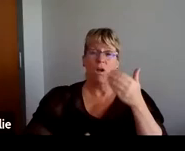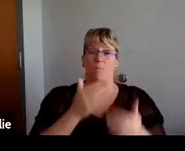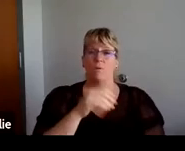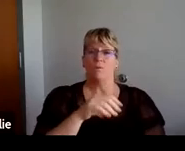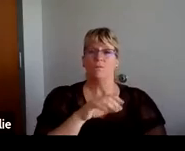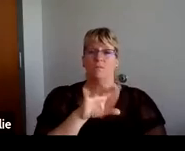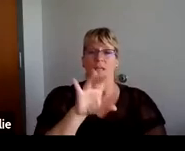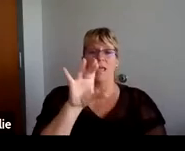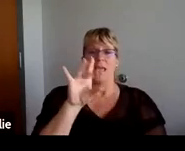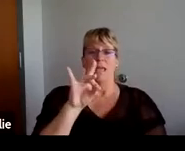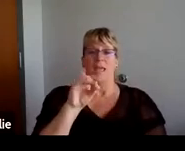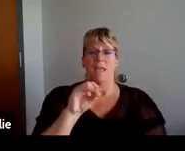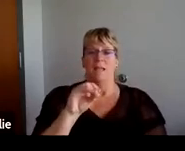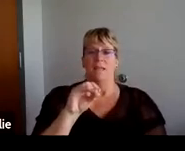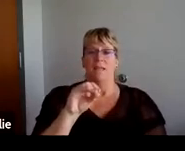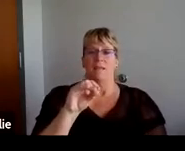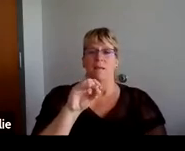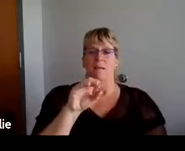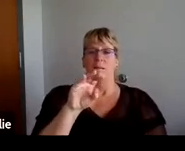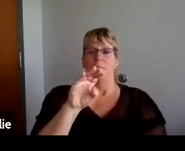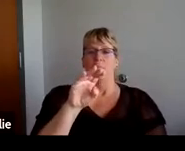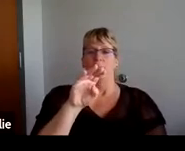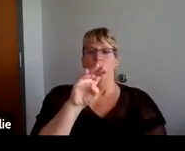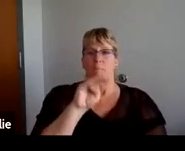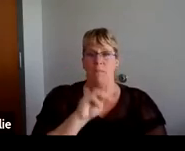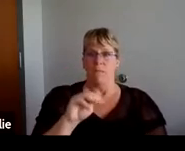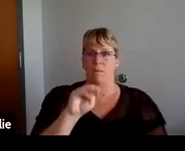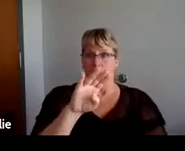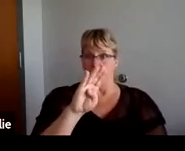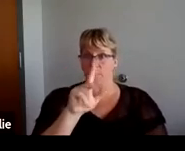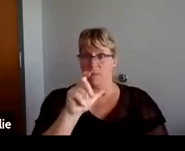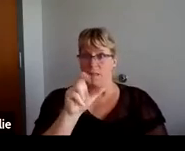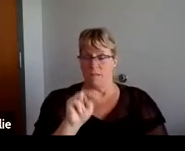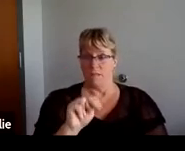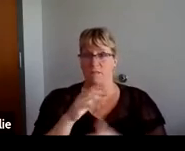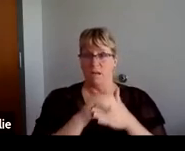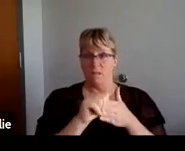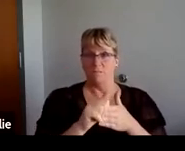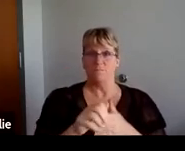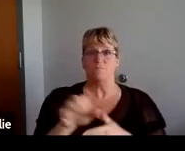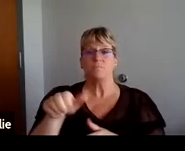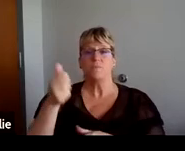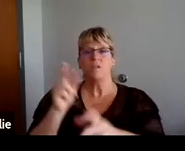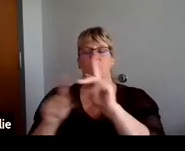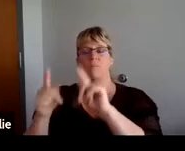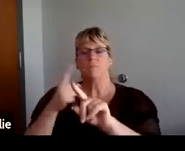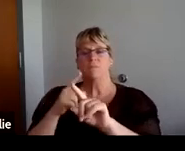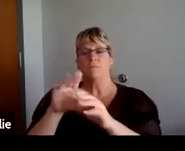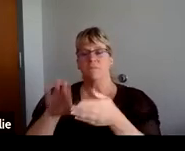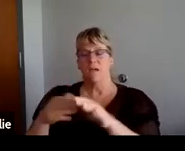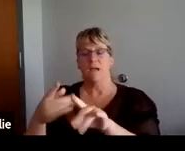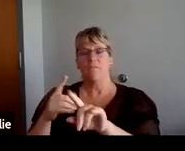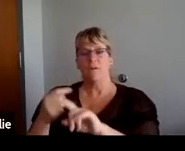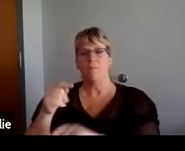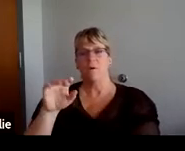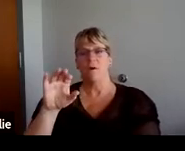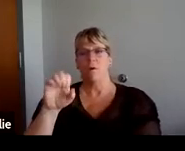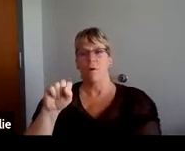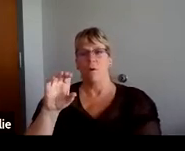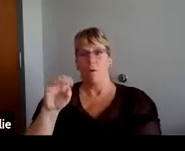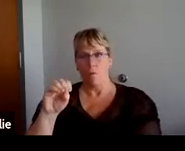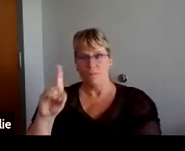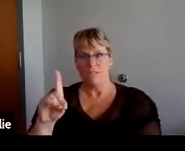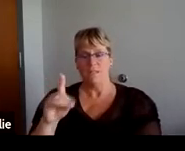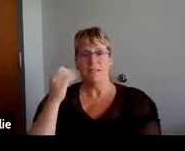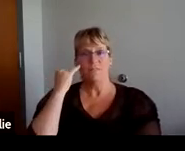billion. And then 64,000 other Americans die from other substance use overdoses. So if we look at